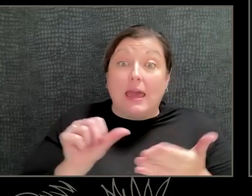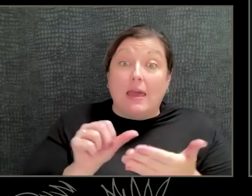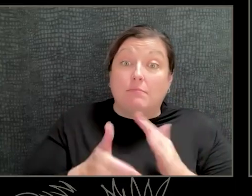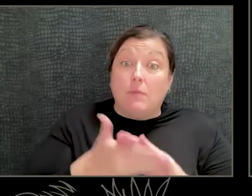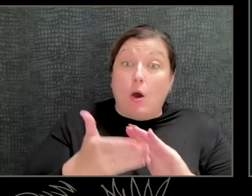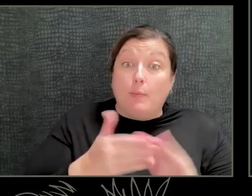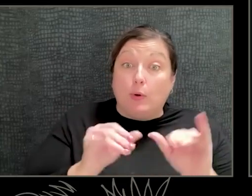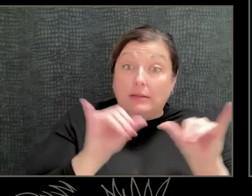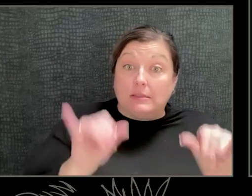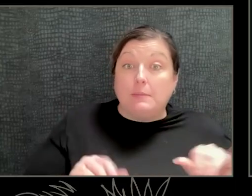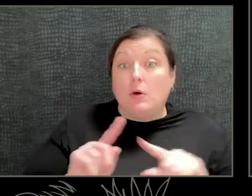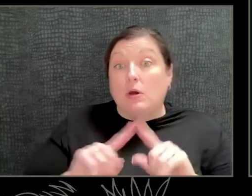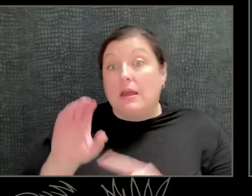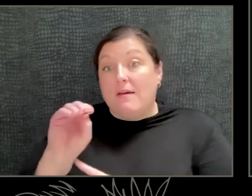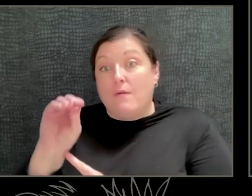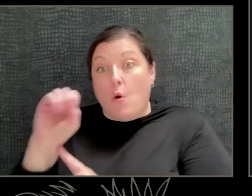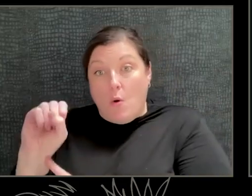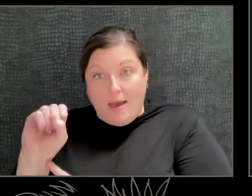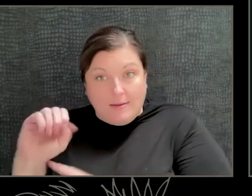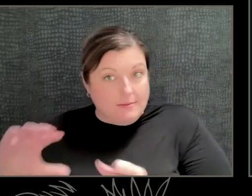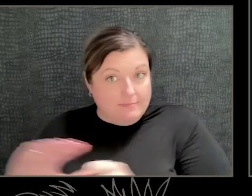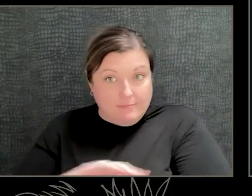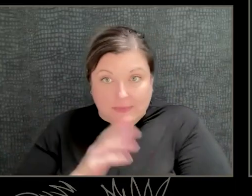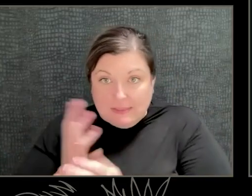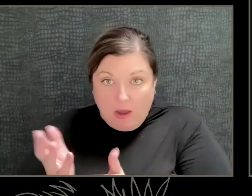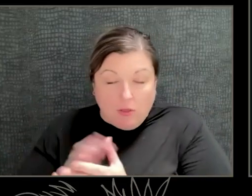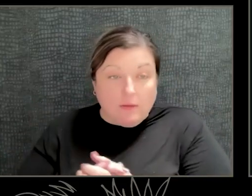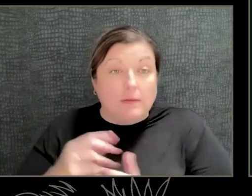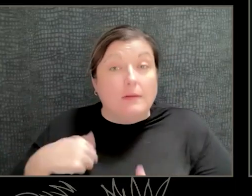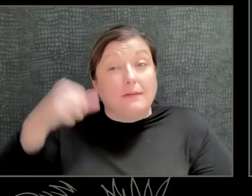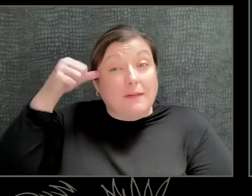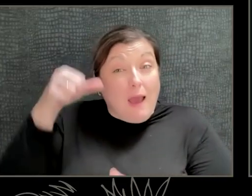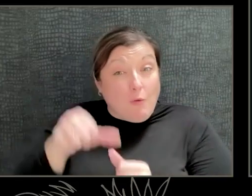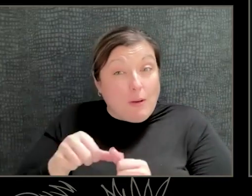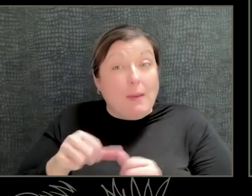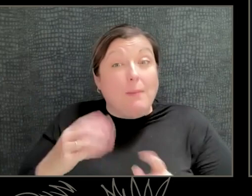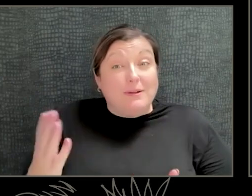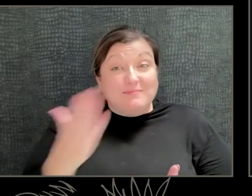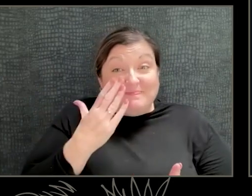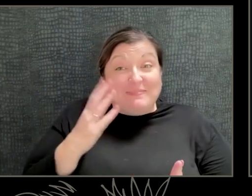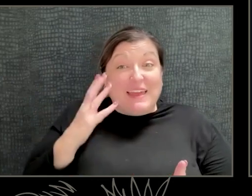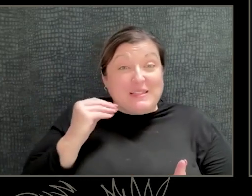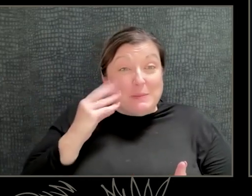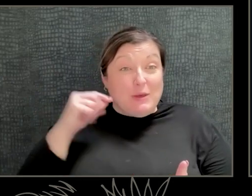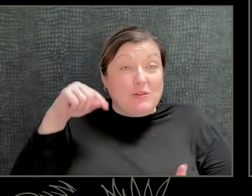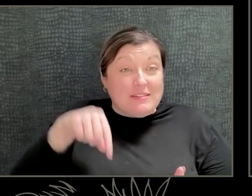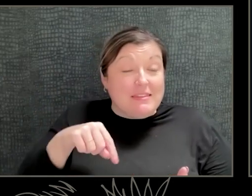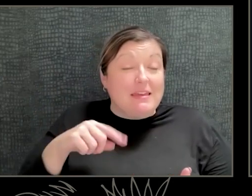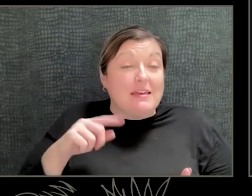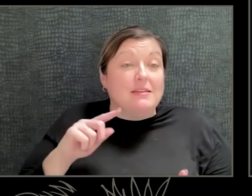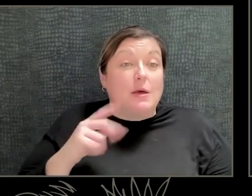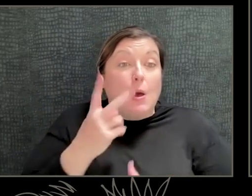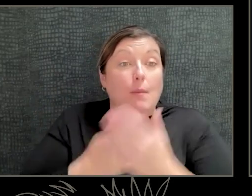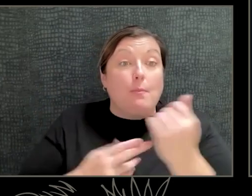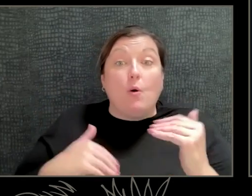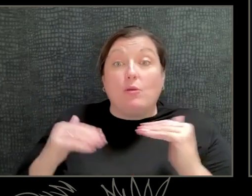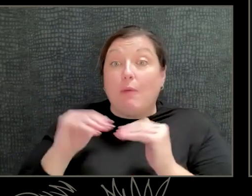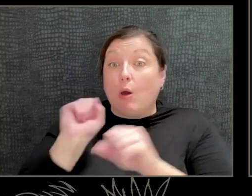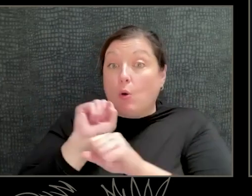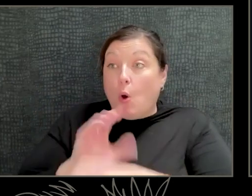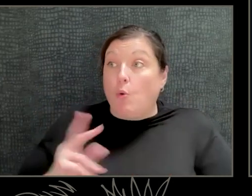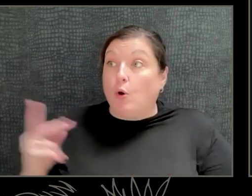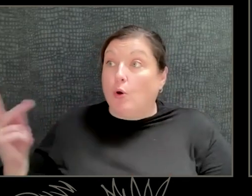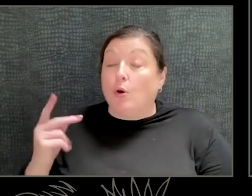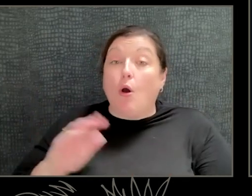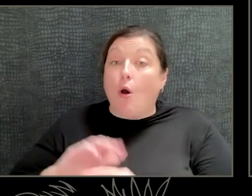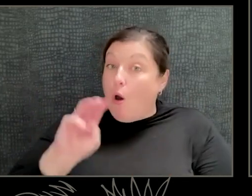be different OSs entirely. And I remember running into this where both my coworker and I were on a Mac